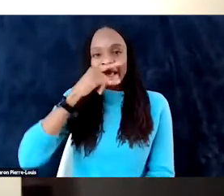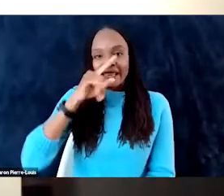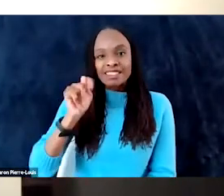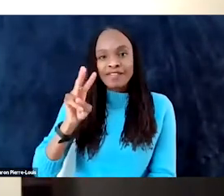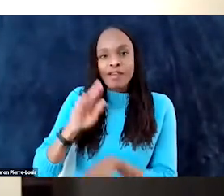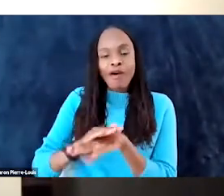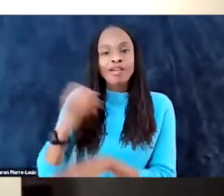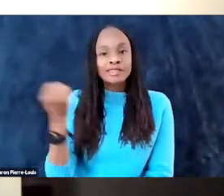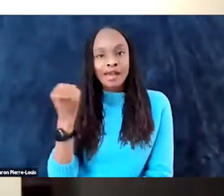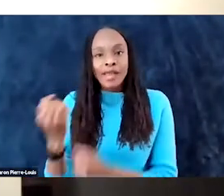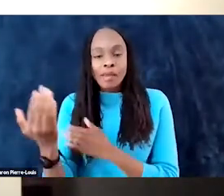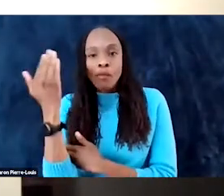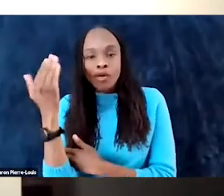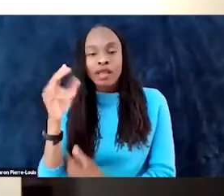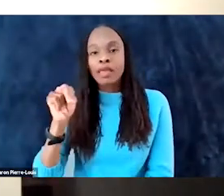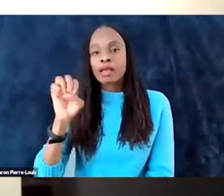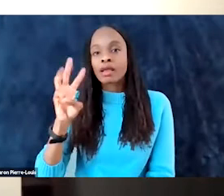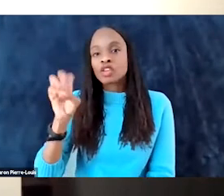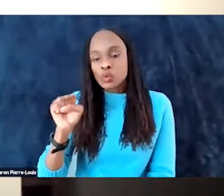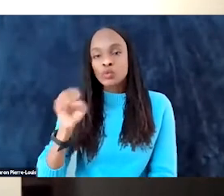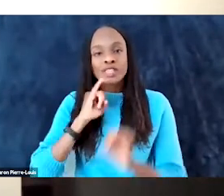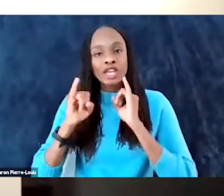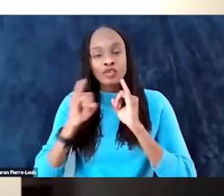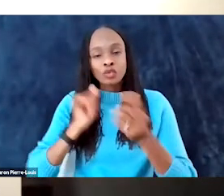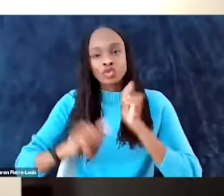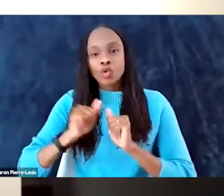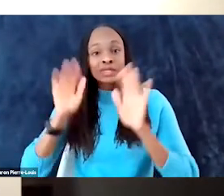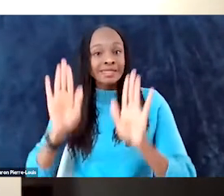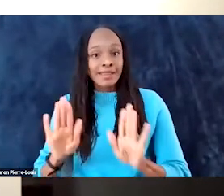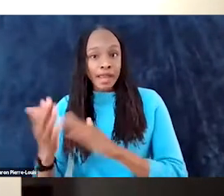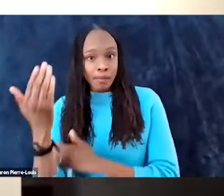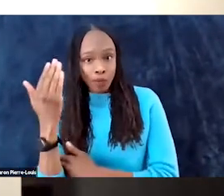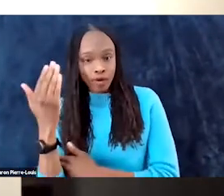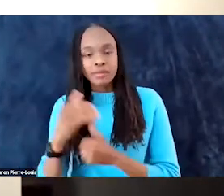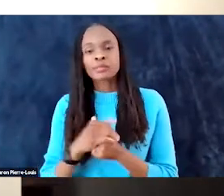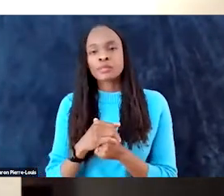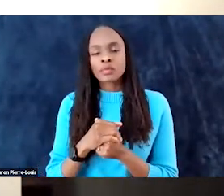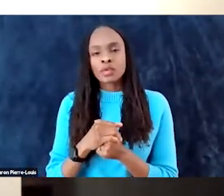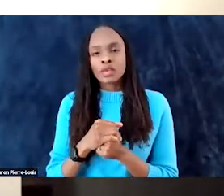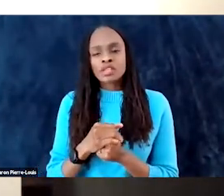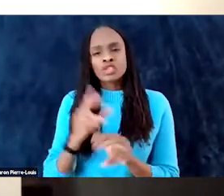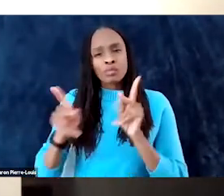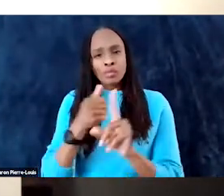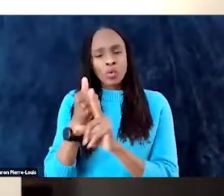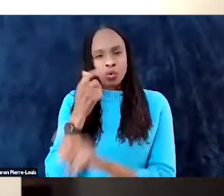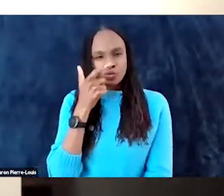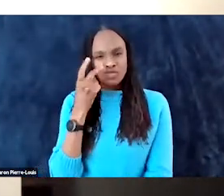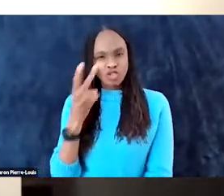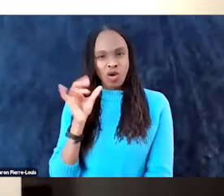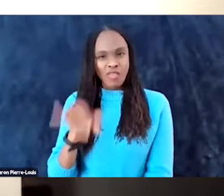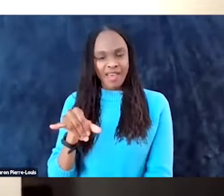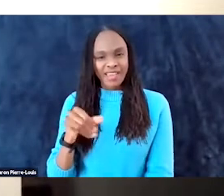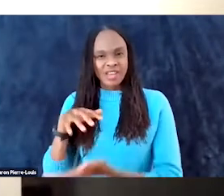Saturday morning, news interview shows Sunday morning. And the ones who saw that weakness was